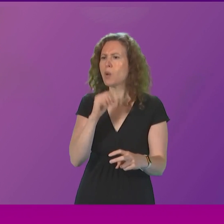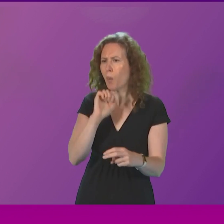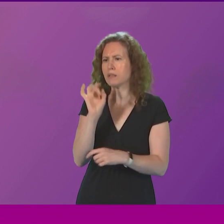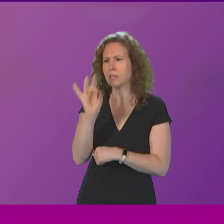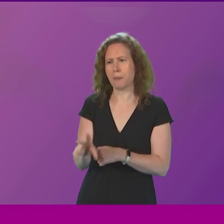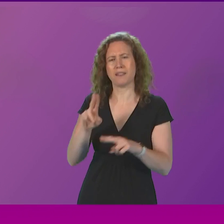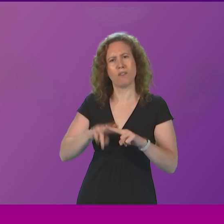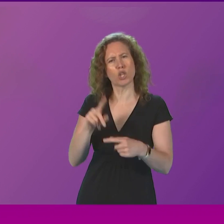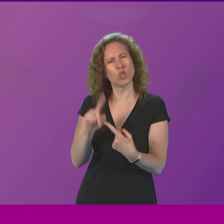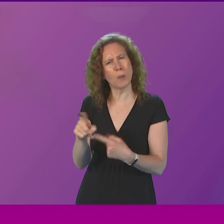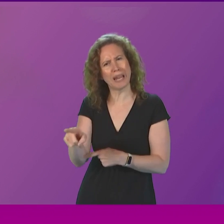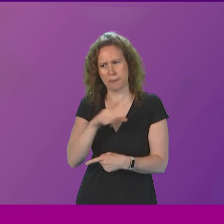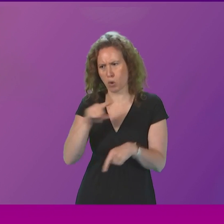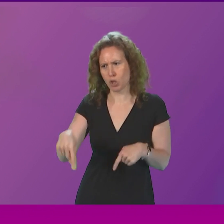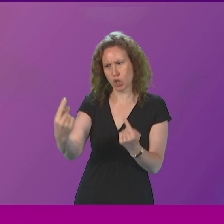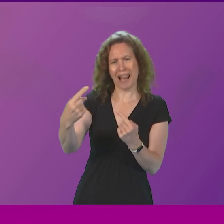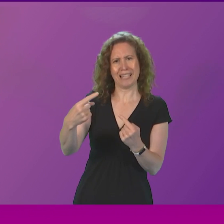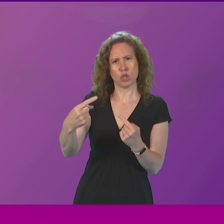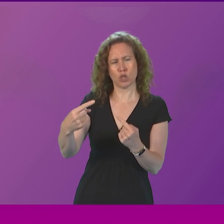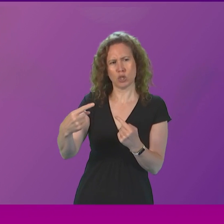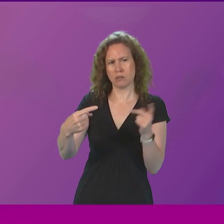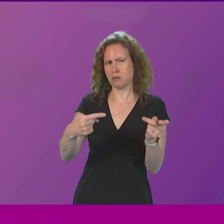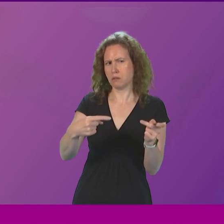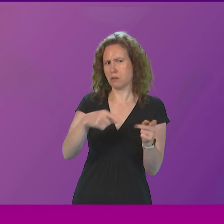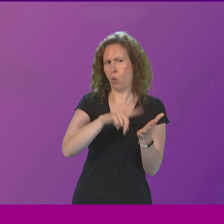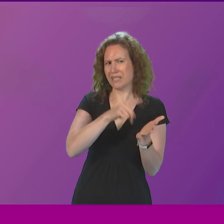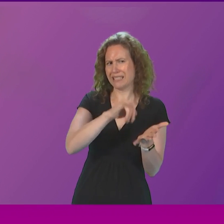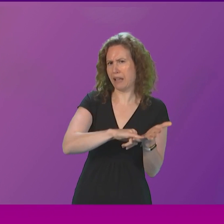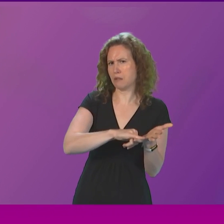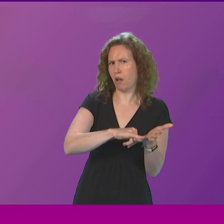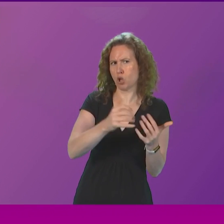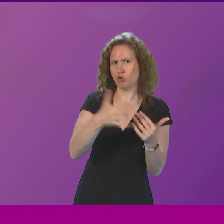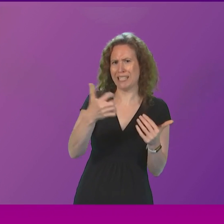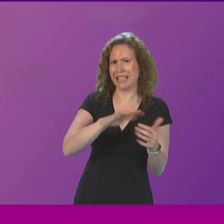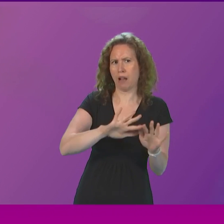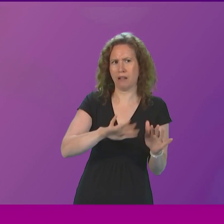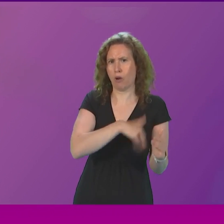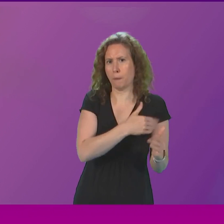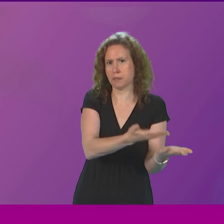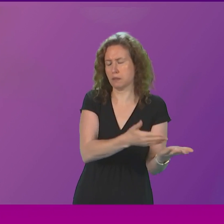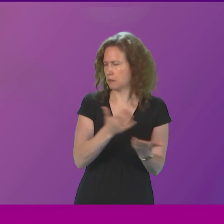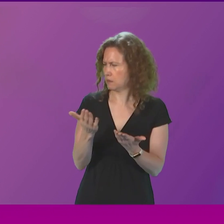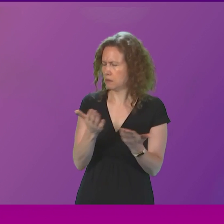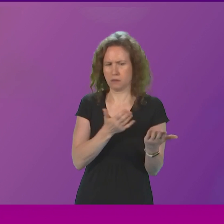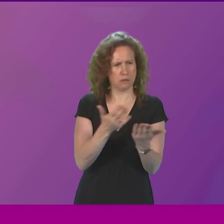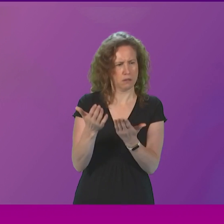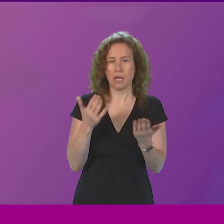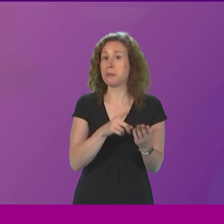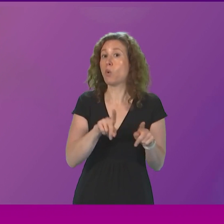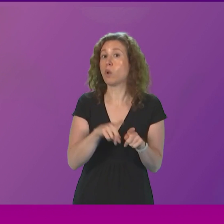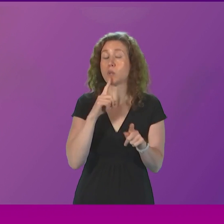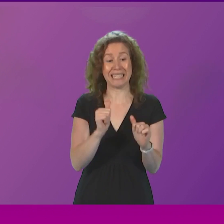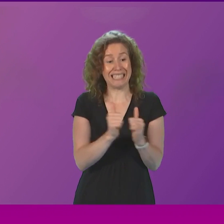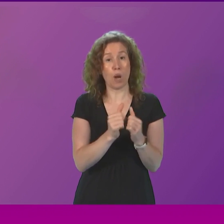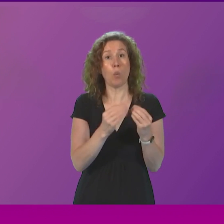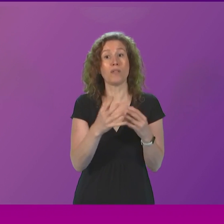suspend Fergus Ewing for challenging Green incompetence. Now, the First Minister has also said this deal with the Greens is